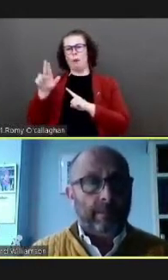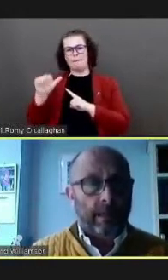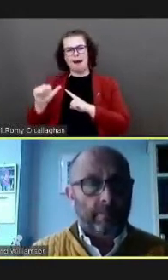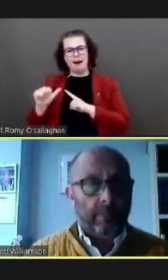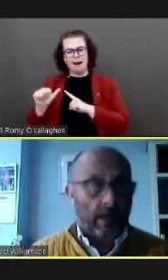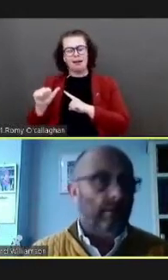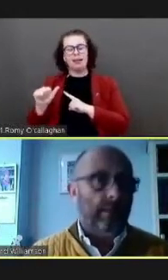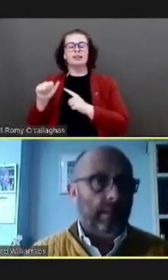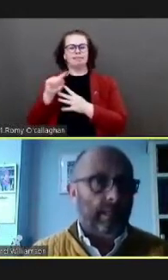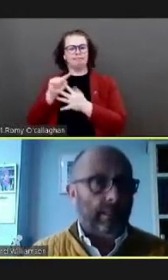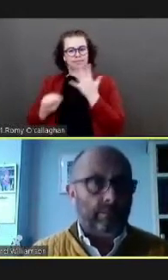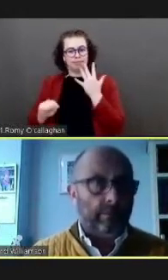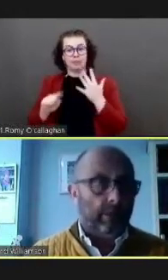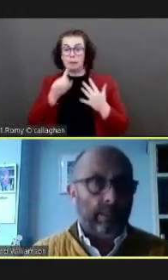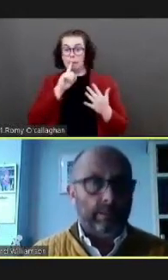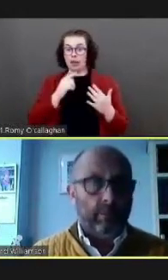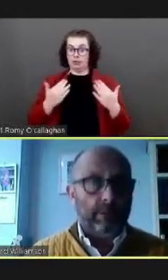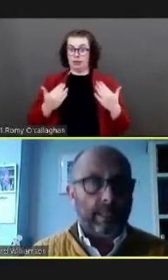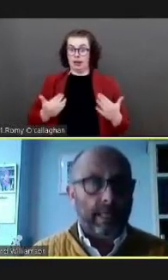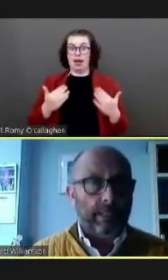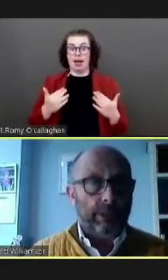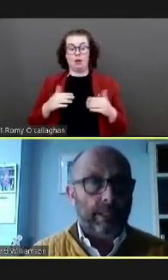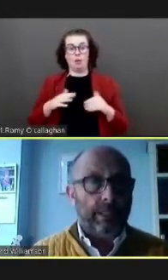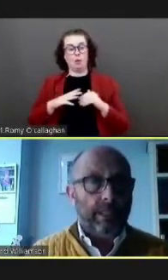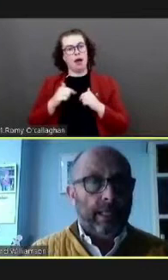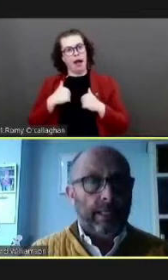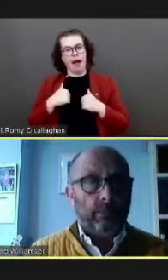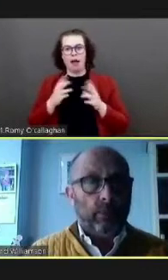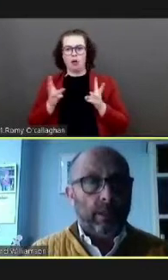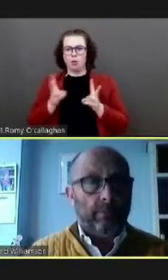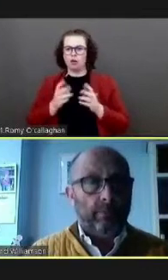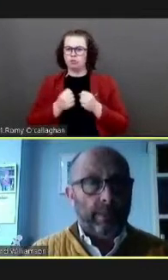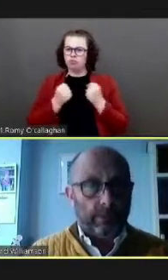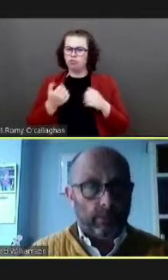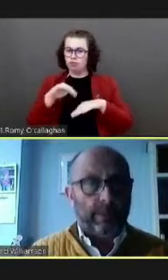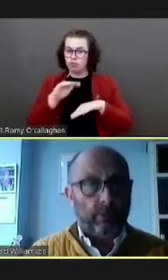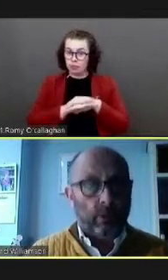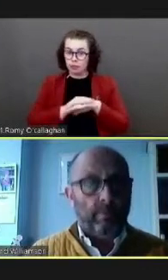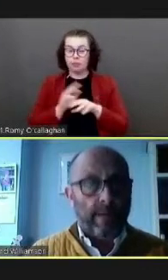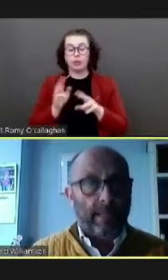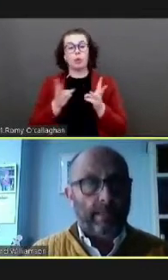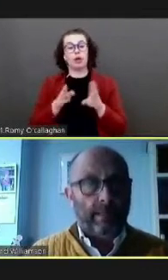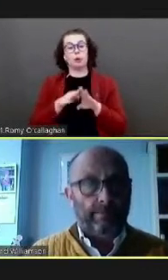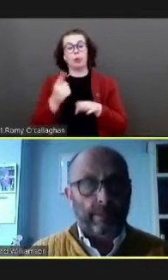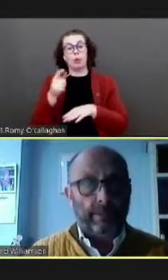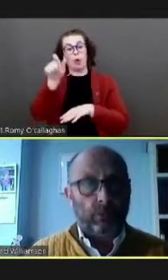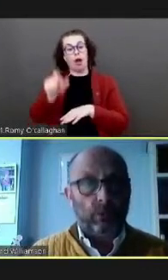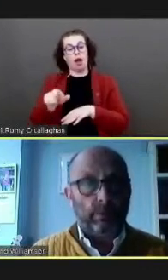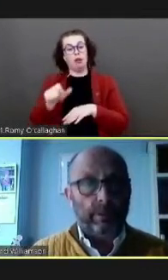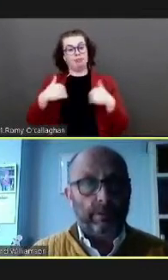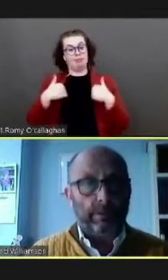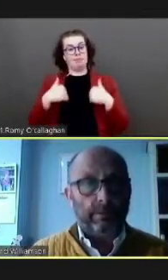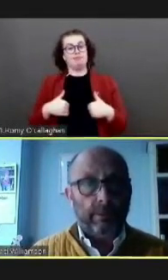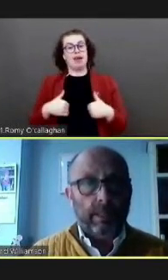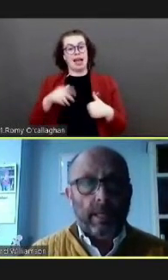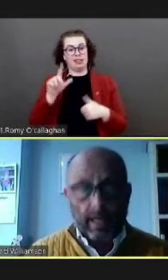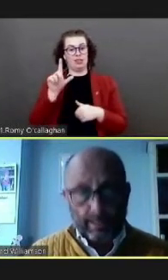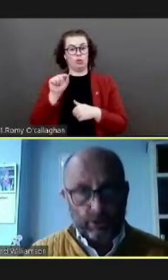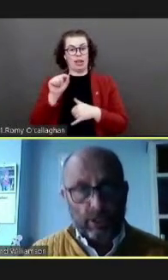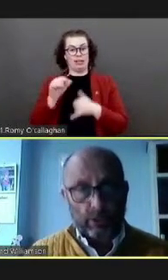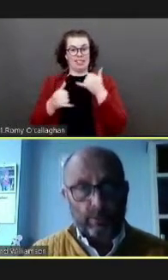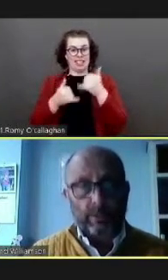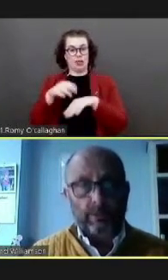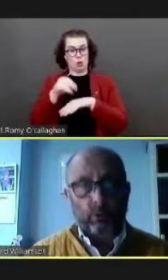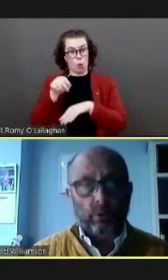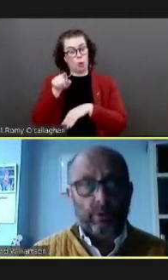thing that I'm currently most engaged in is working with a 20-year-old male in their first court appearance